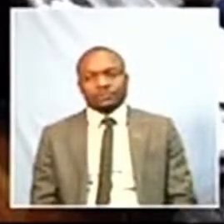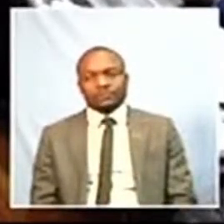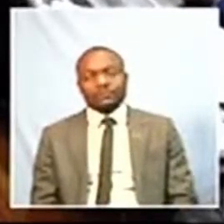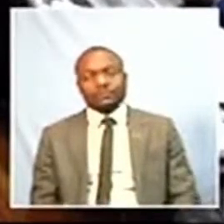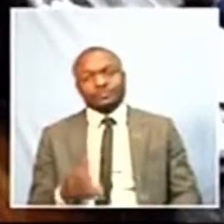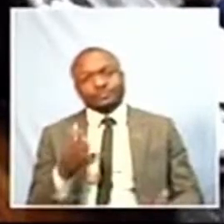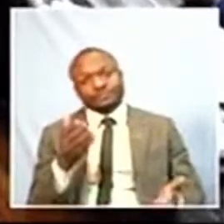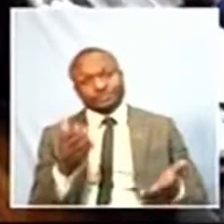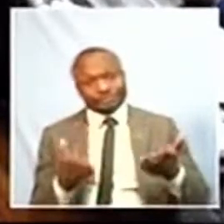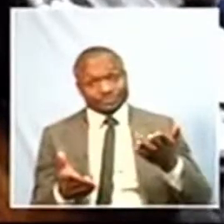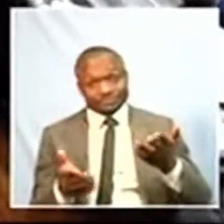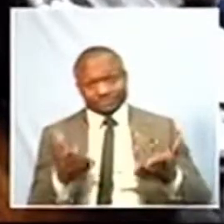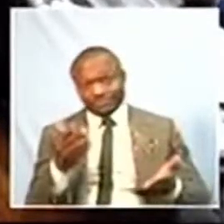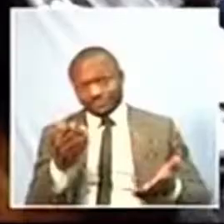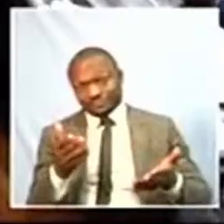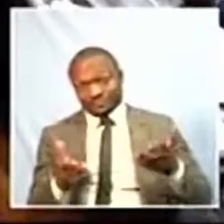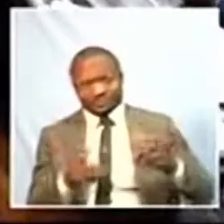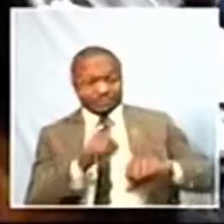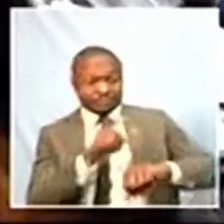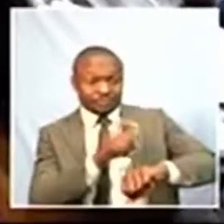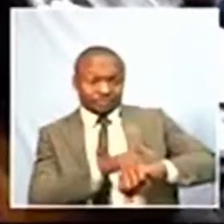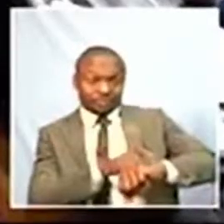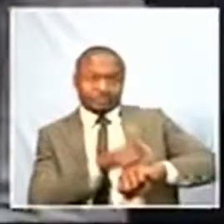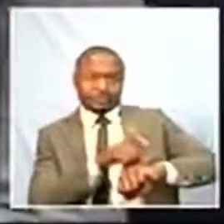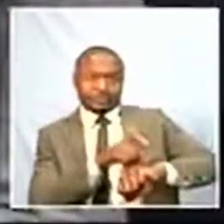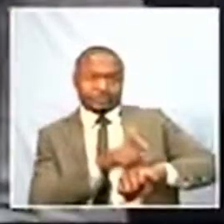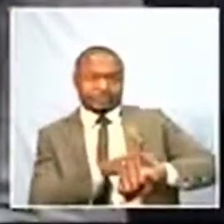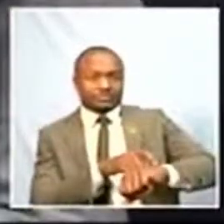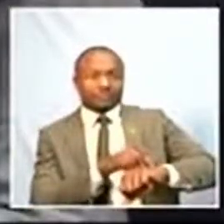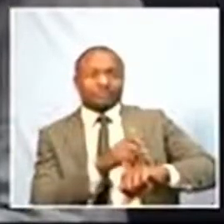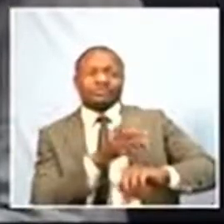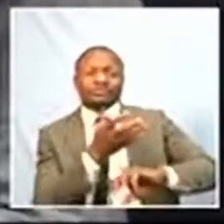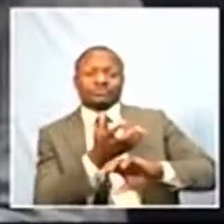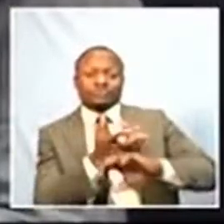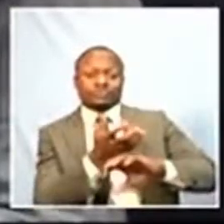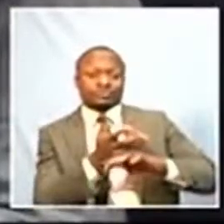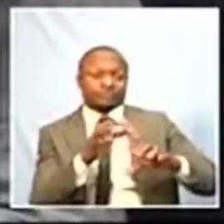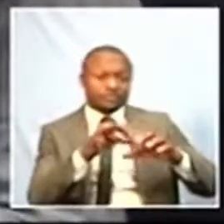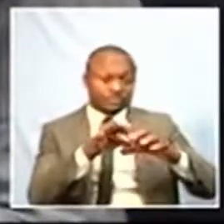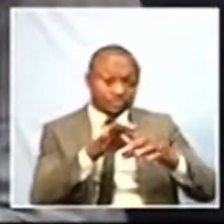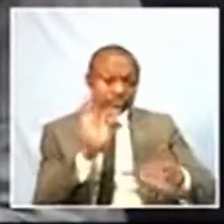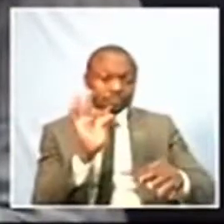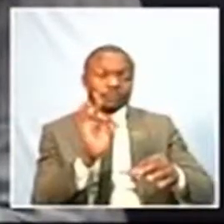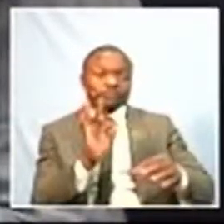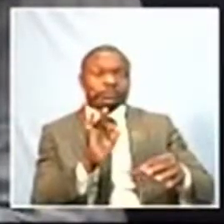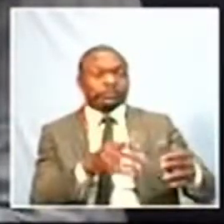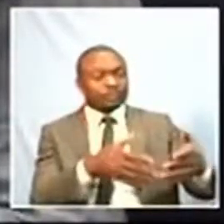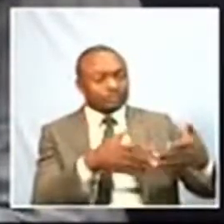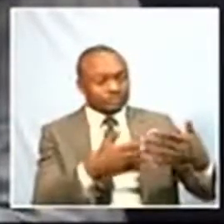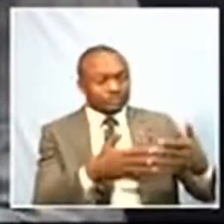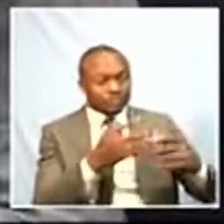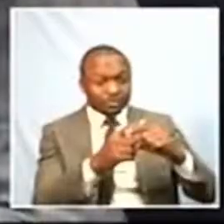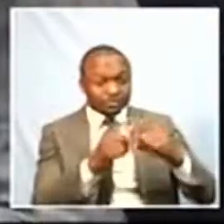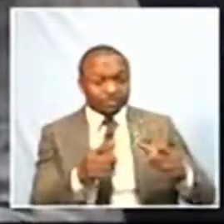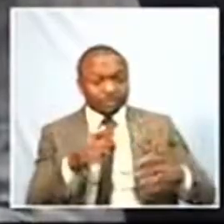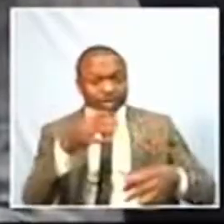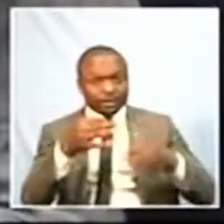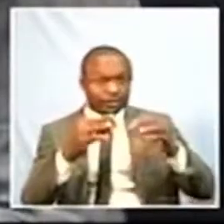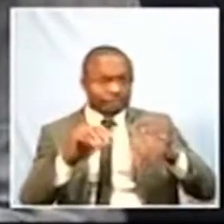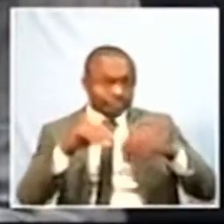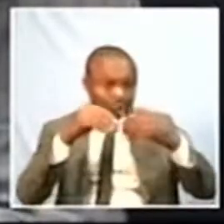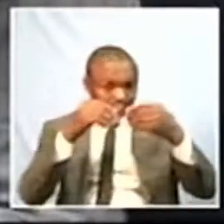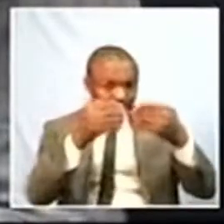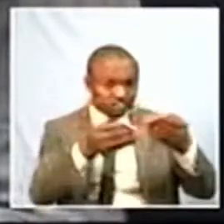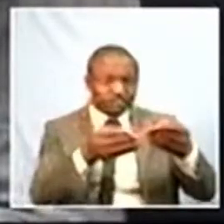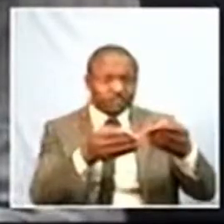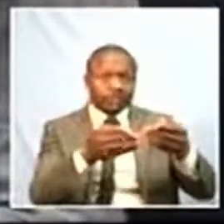Maybe due to time, it may take a little bit of time to find the document, Chair. We apologize. Perhaps if we are given a bit of more